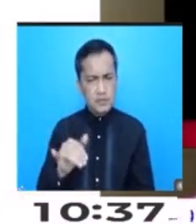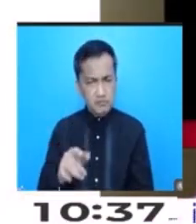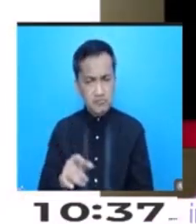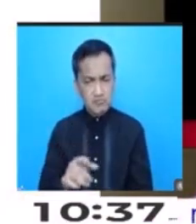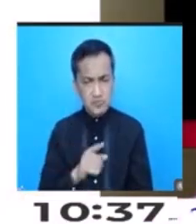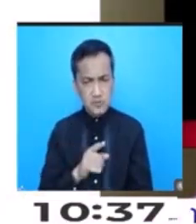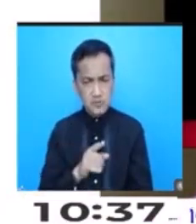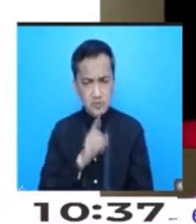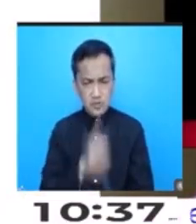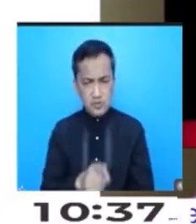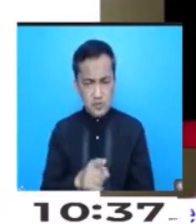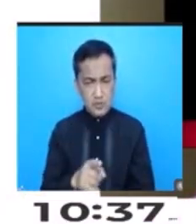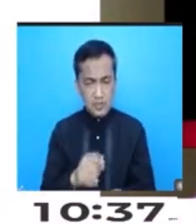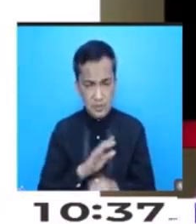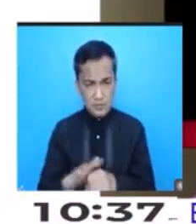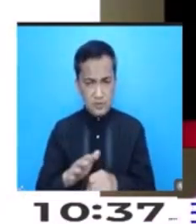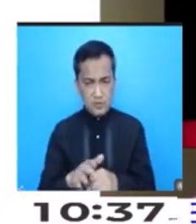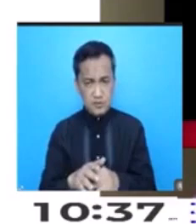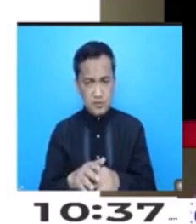hike?